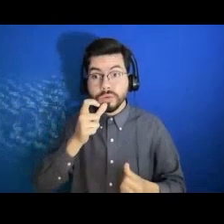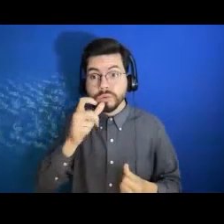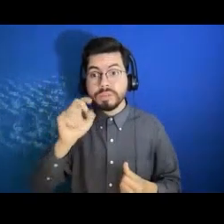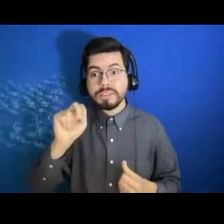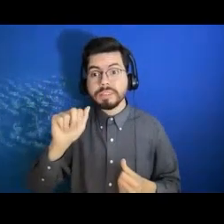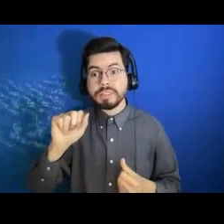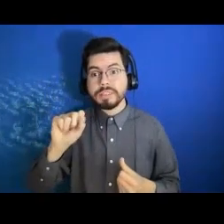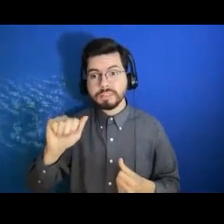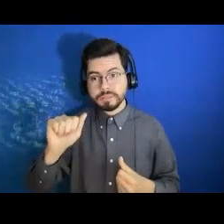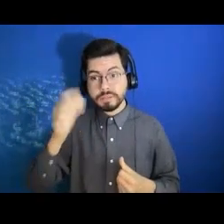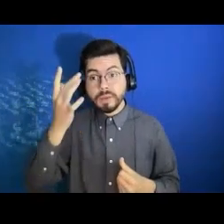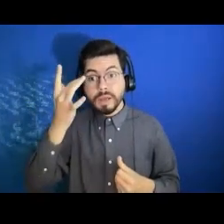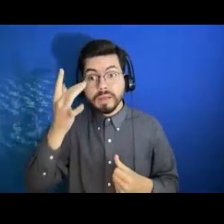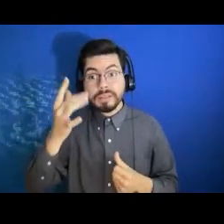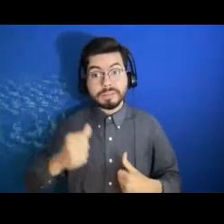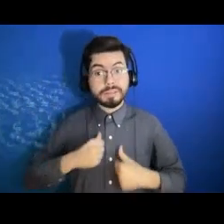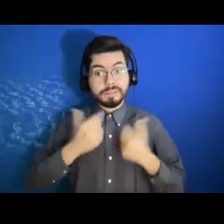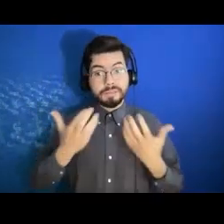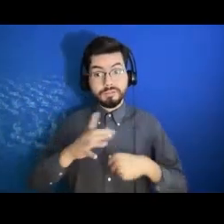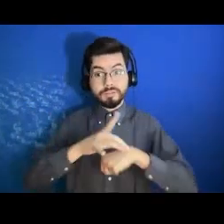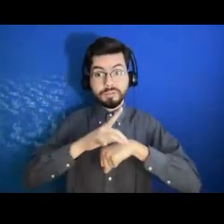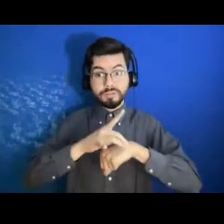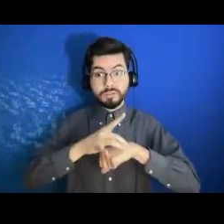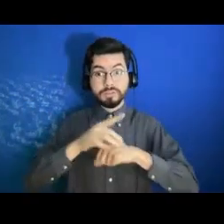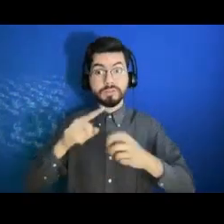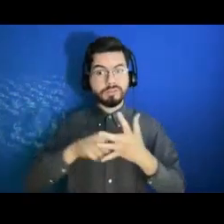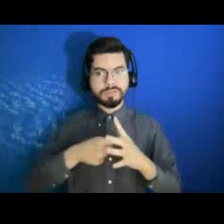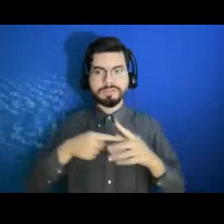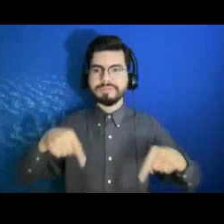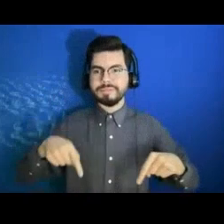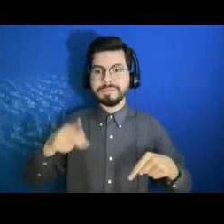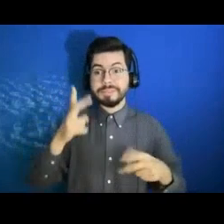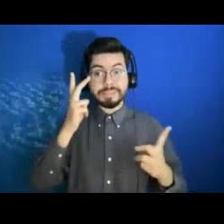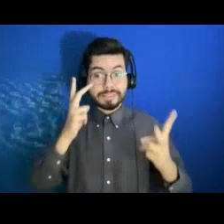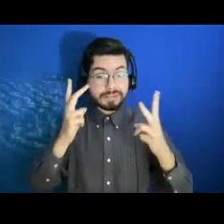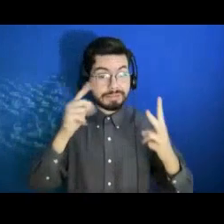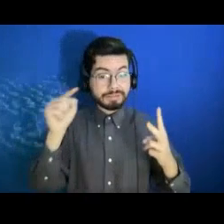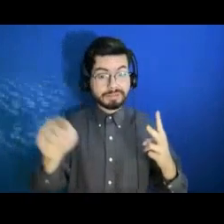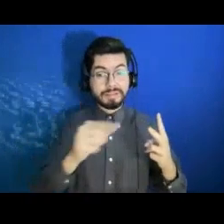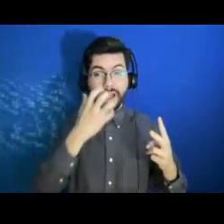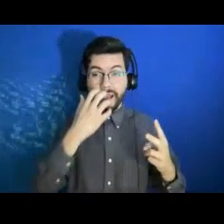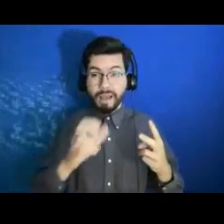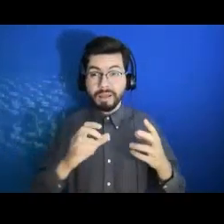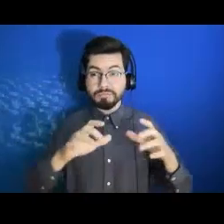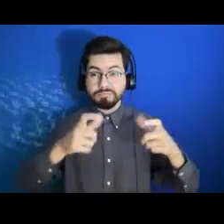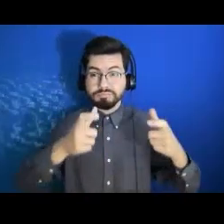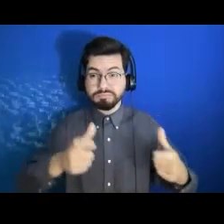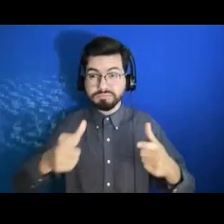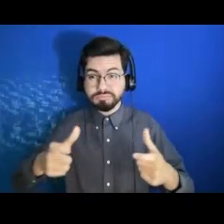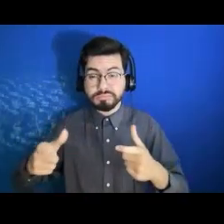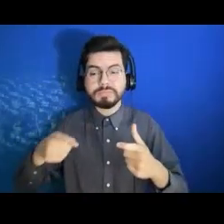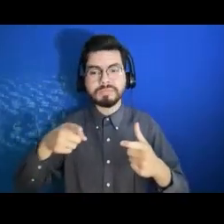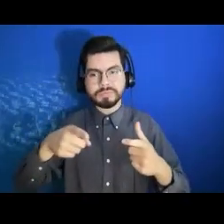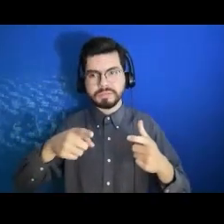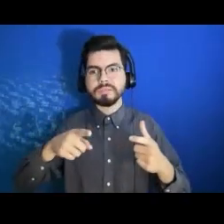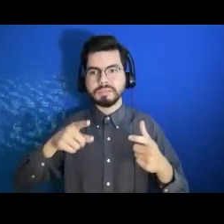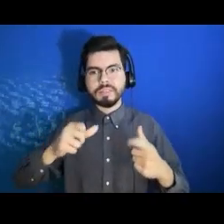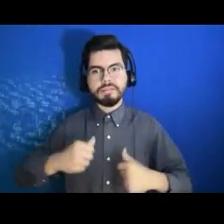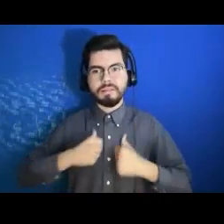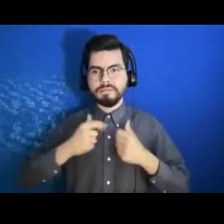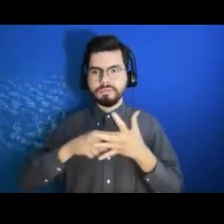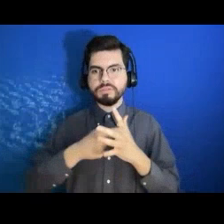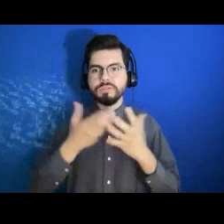on Earth originated in these very same environments that we see in these hot springs, these thermophiles. So if they can understand what it looks